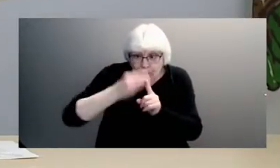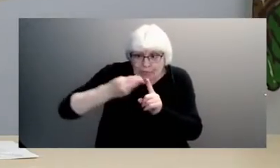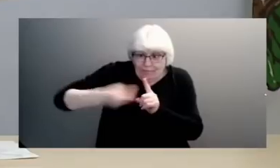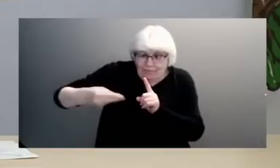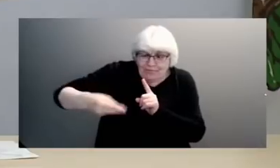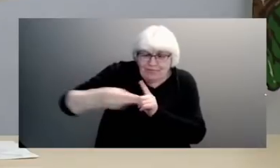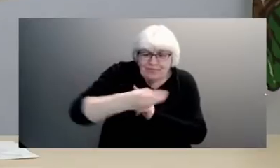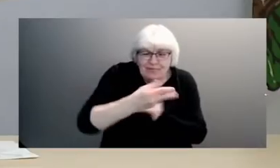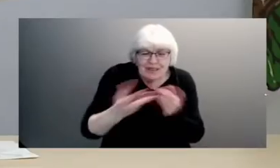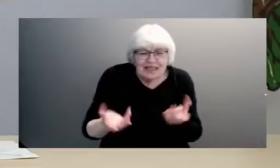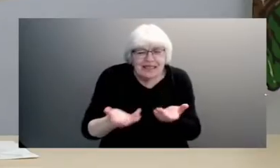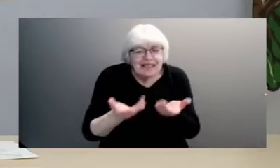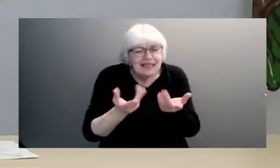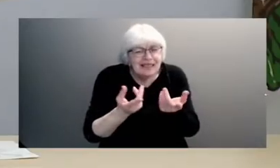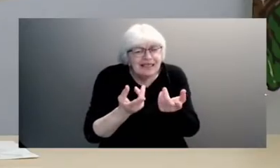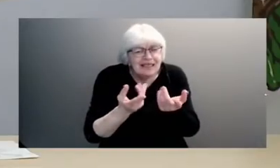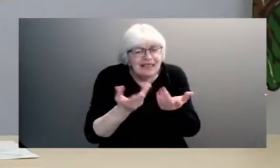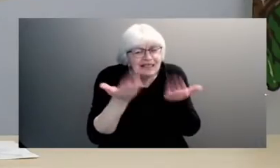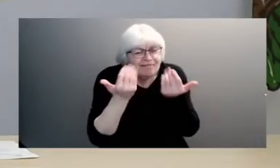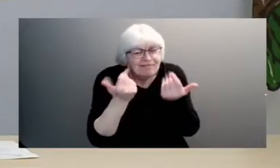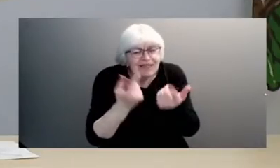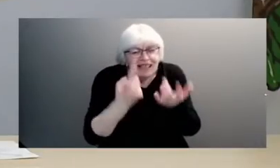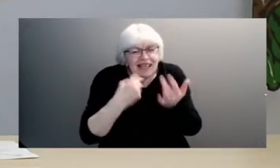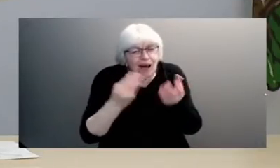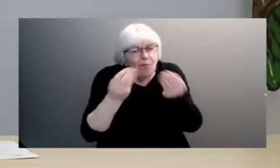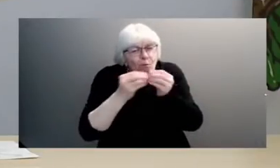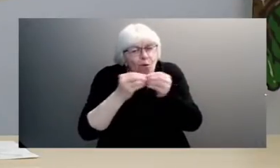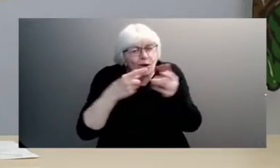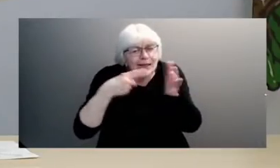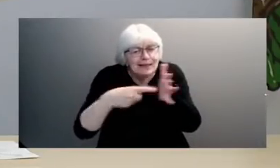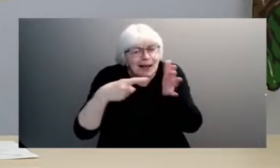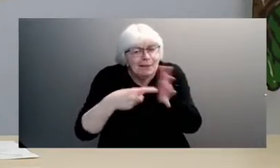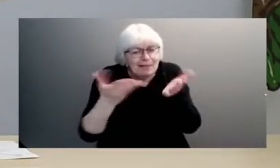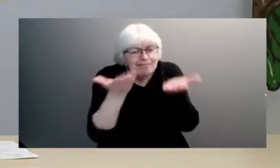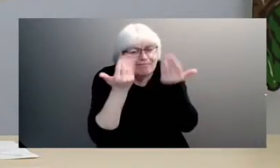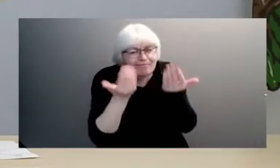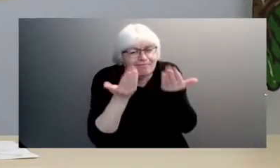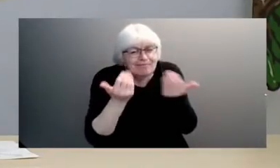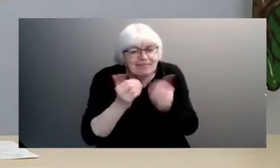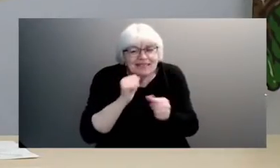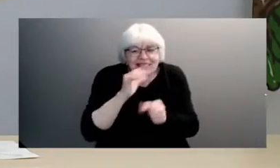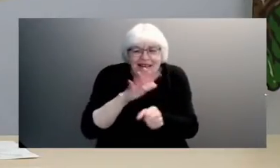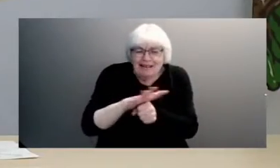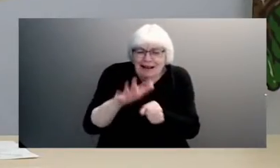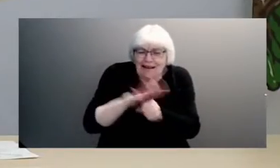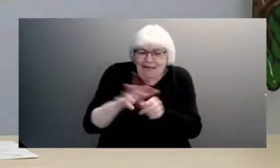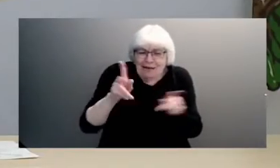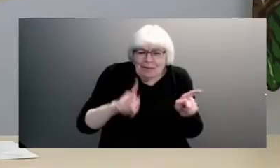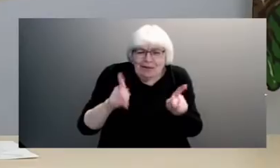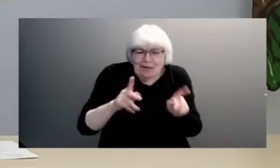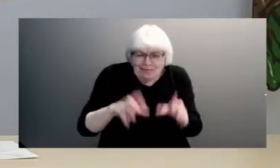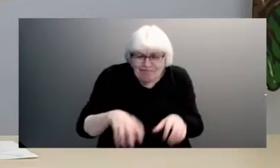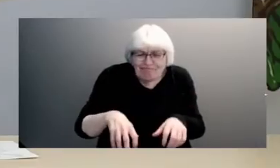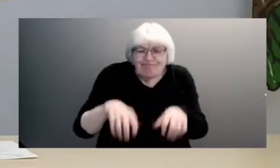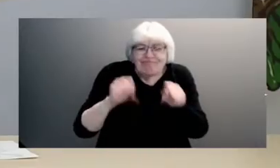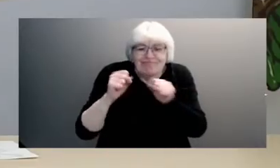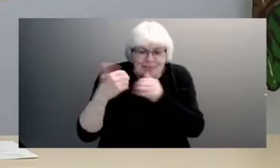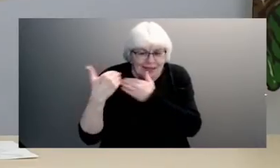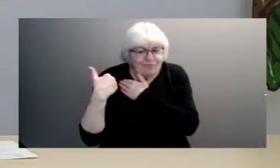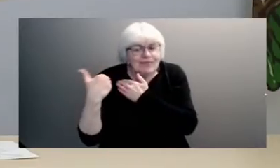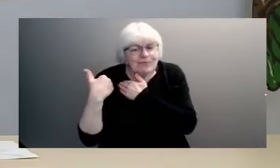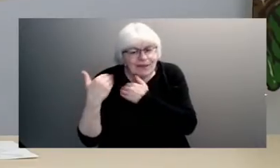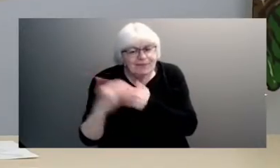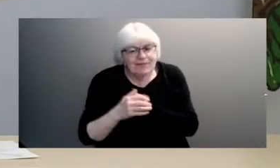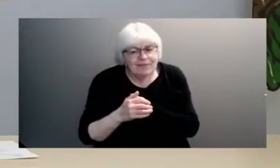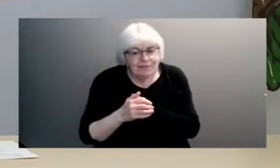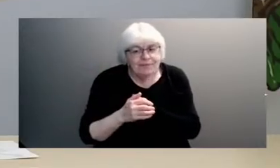in some ways started doing some of this approach over the last week, where we've been having so many